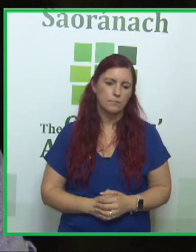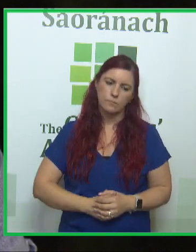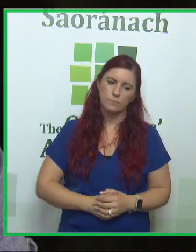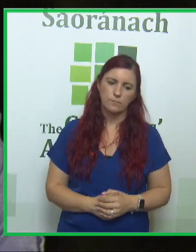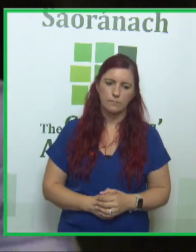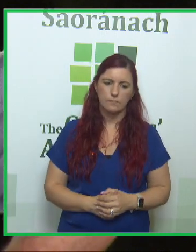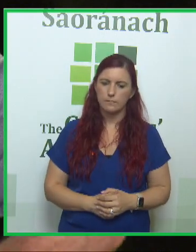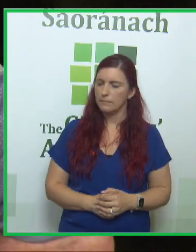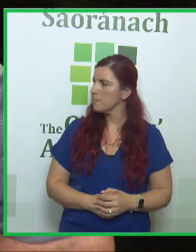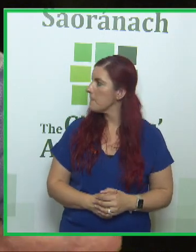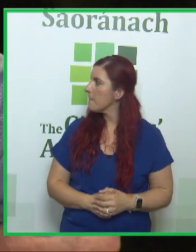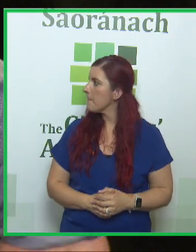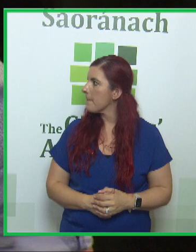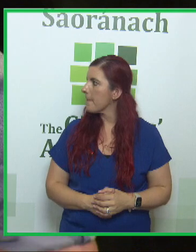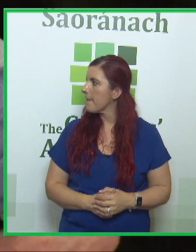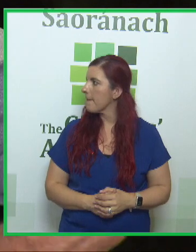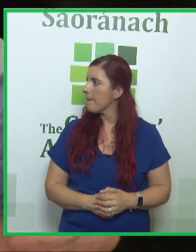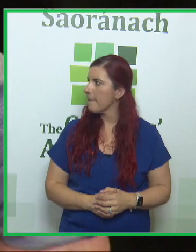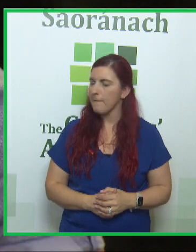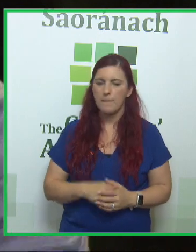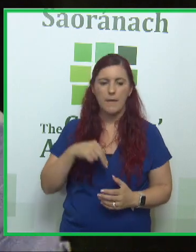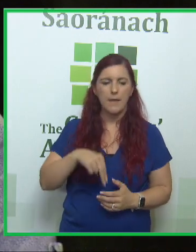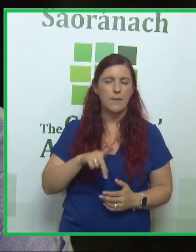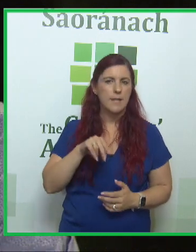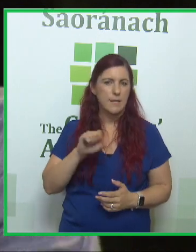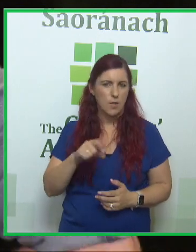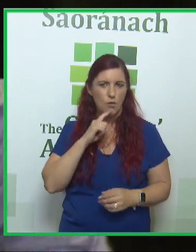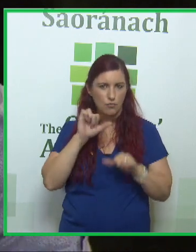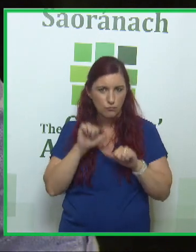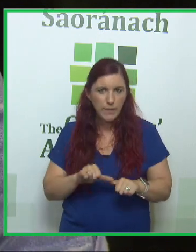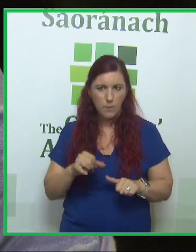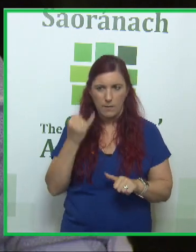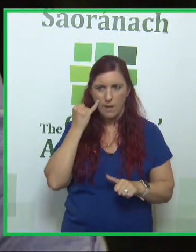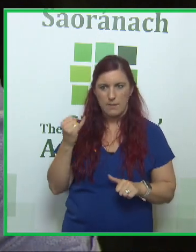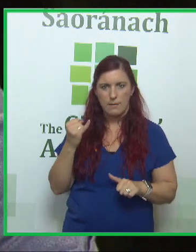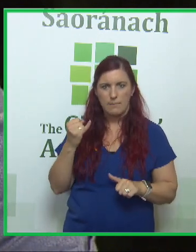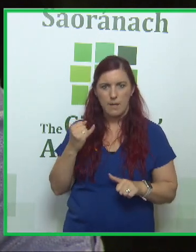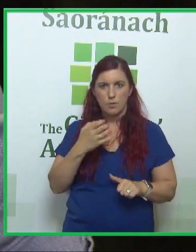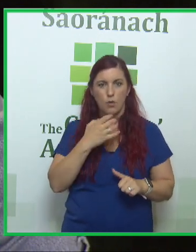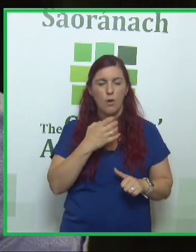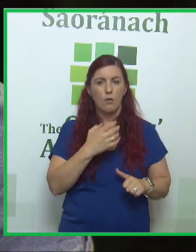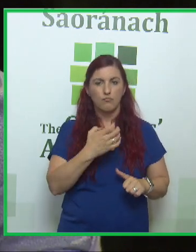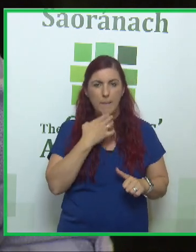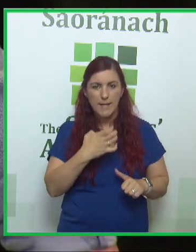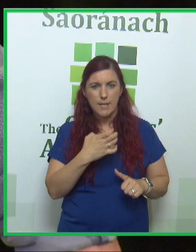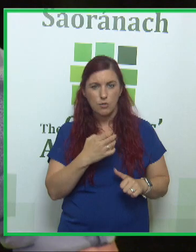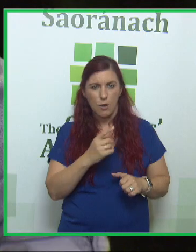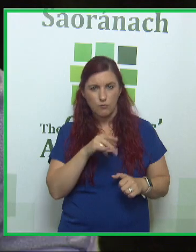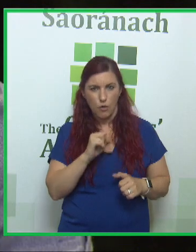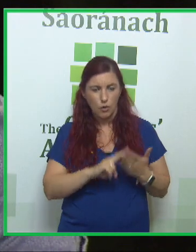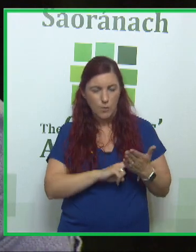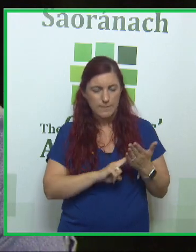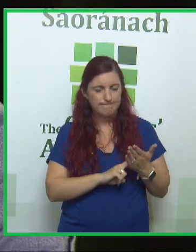Again, it's up at the next assembly, but NVDAS agree with many contemporary voices that the criminalisation of drug use continues to create enormous